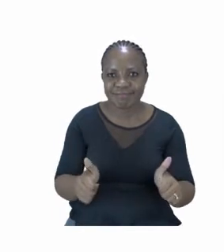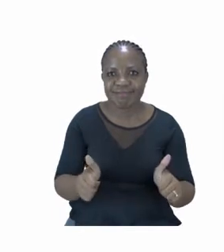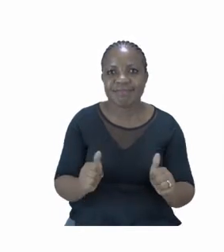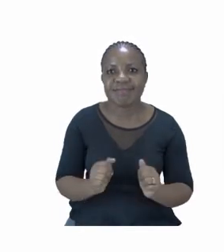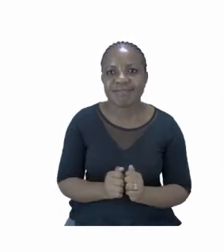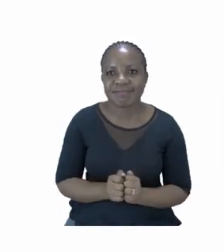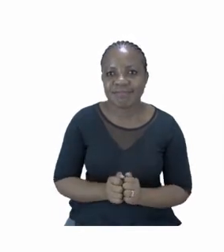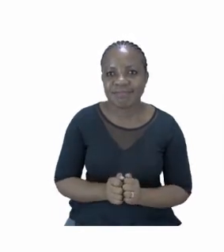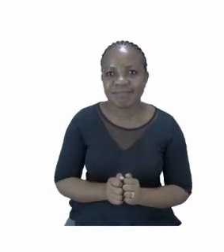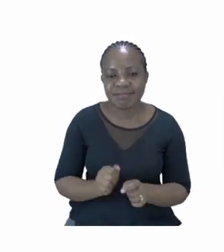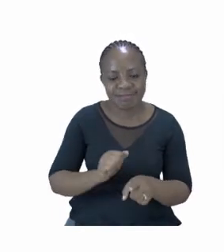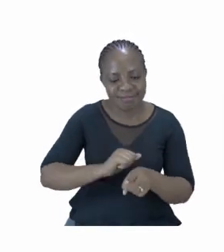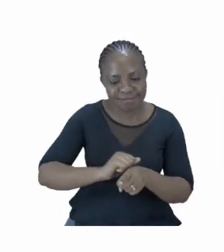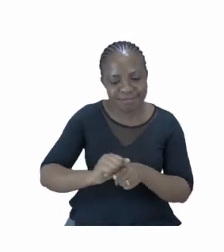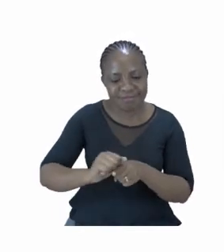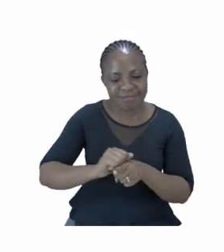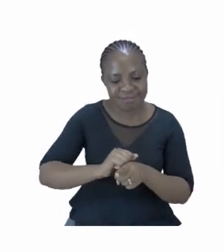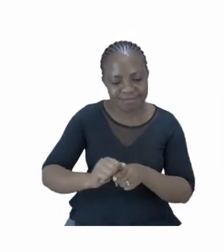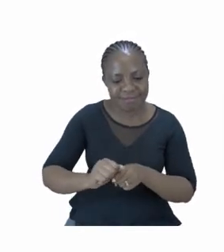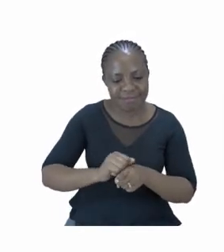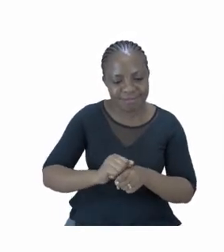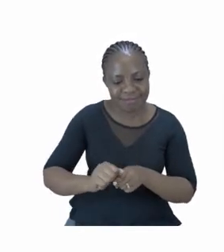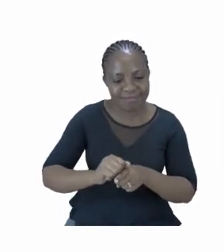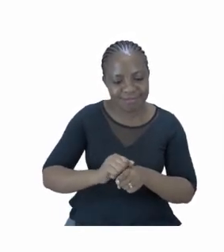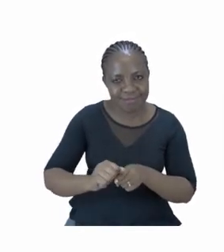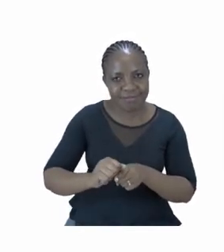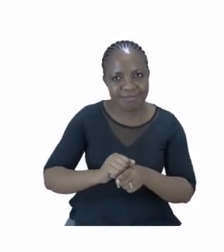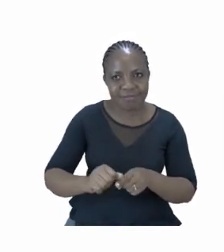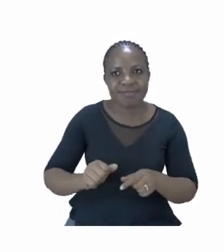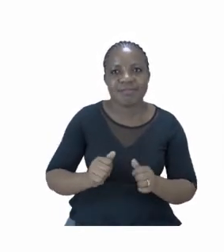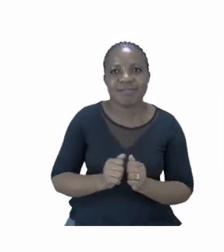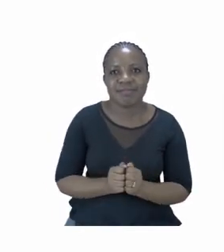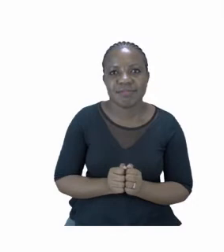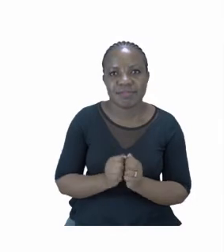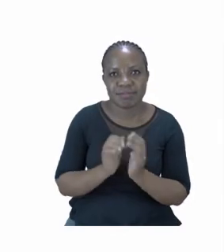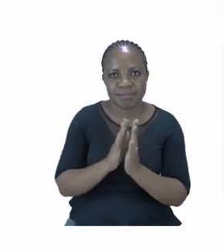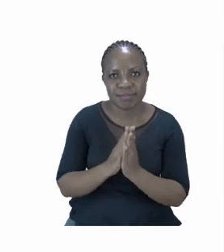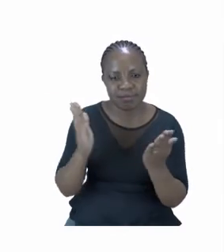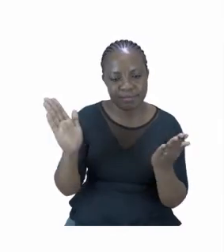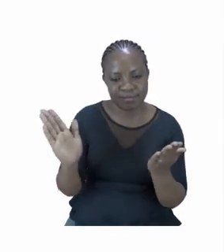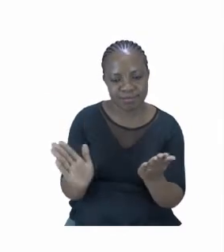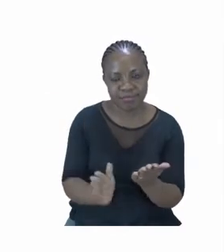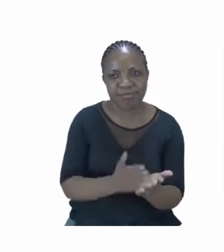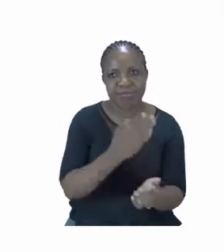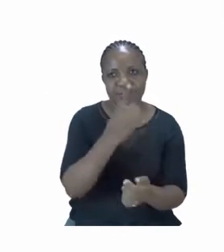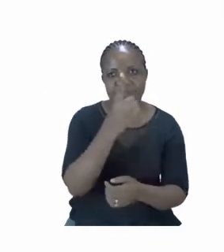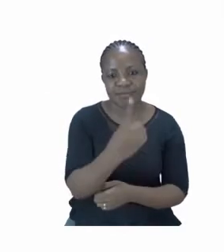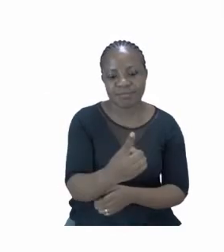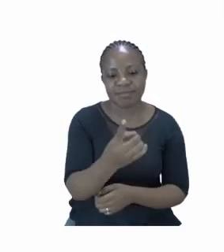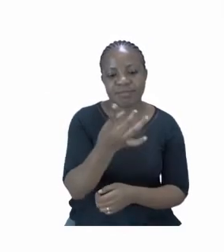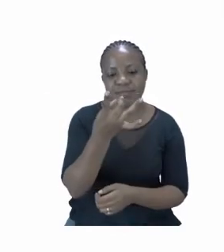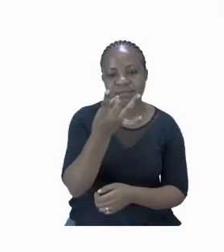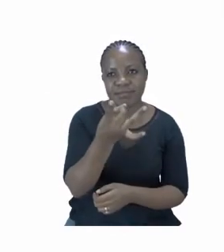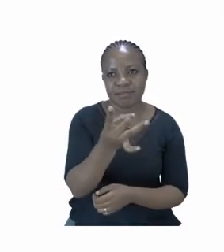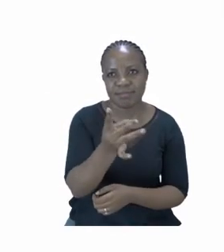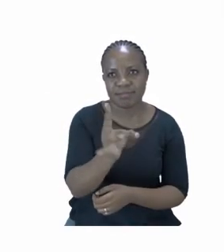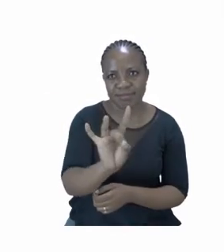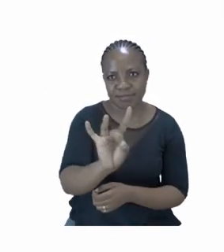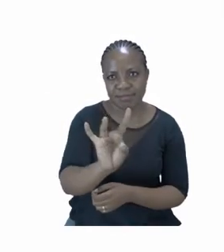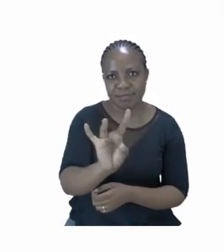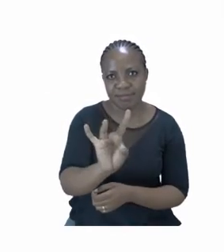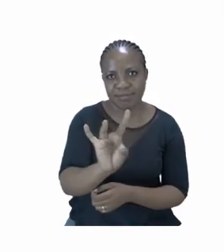practicing. Let us now go to the next page, page 18. On